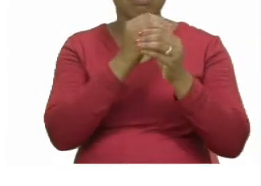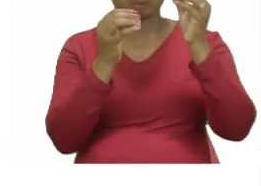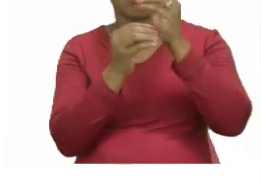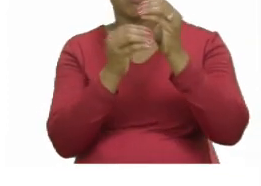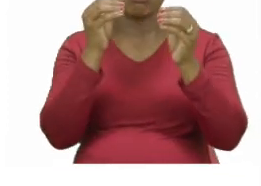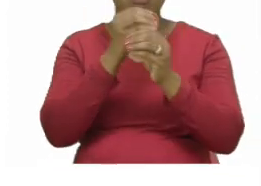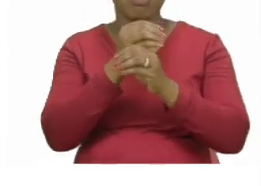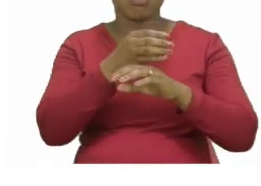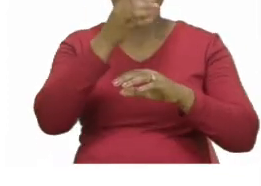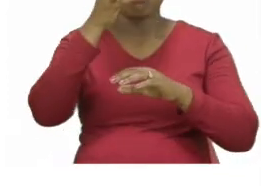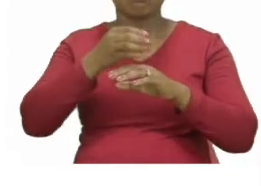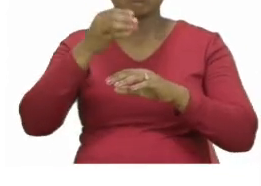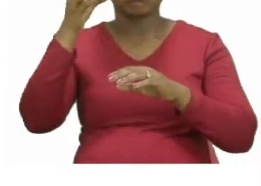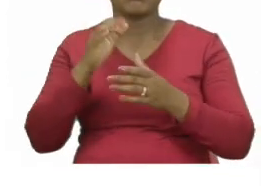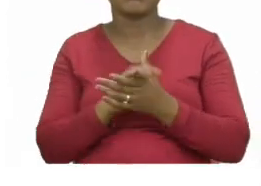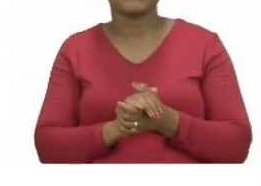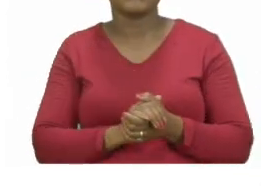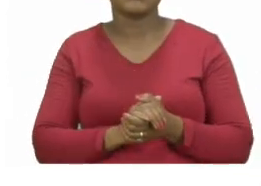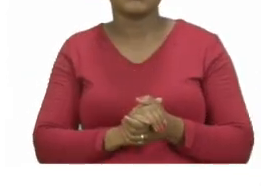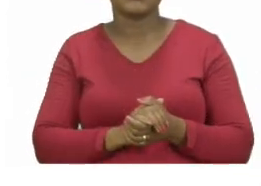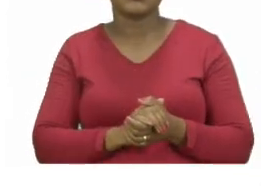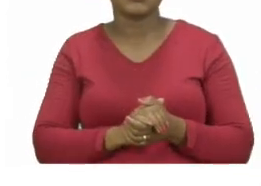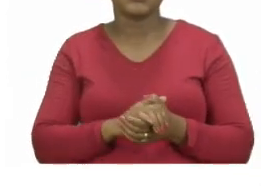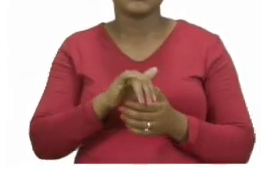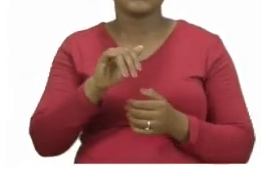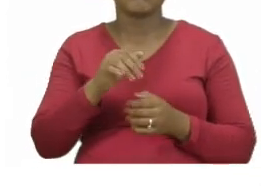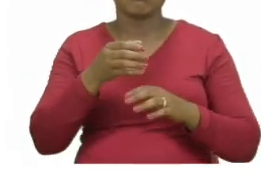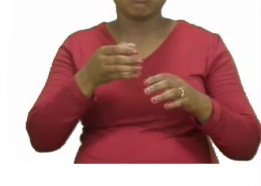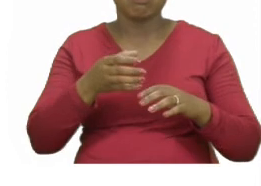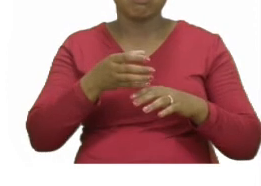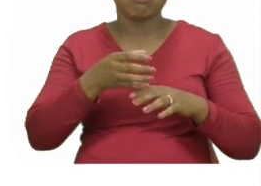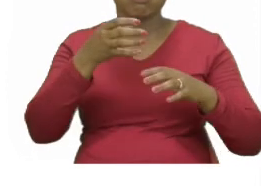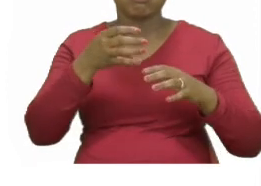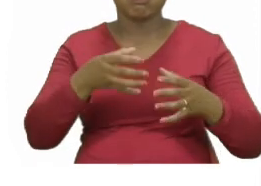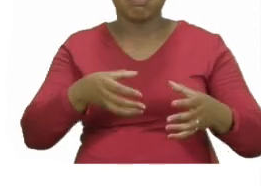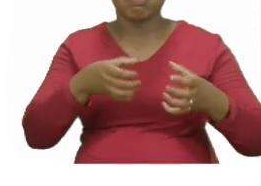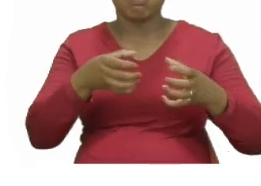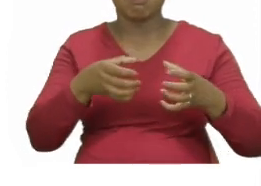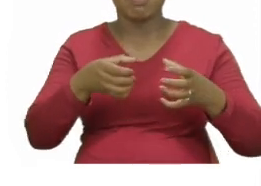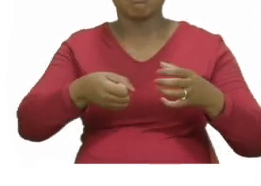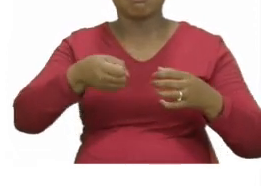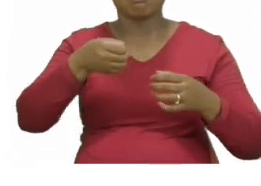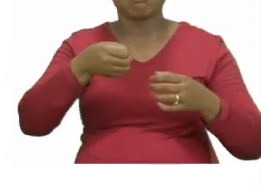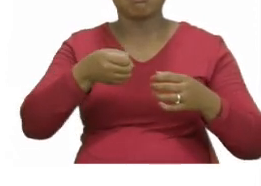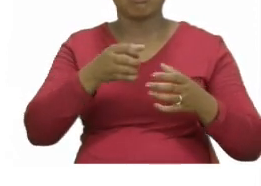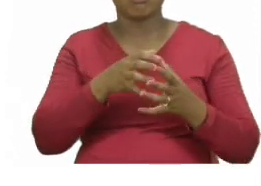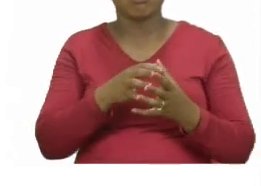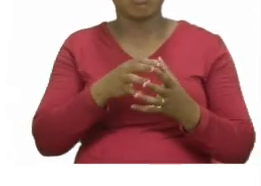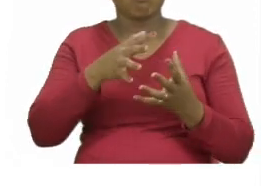containers from the most to the least capacity. And then you have to write down